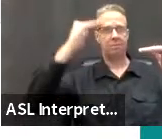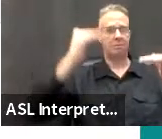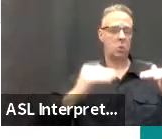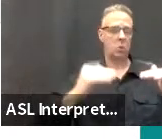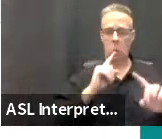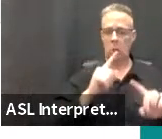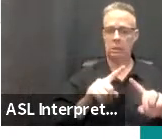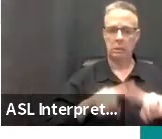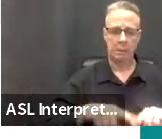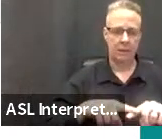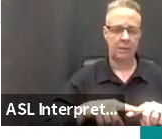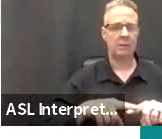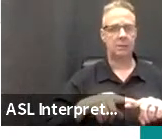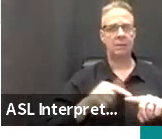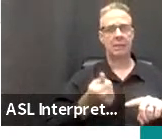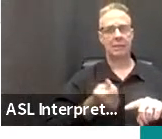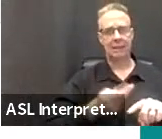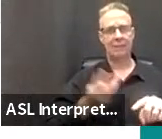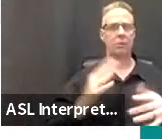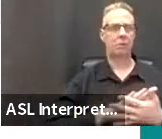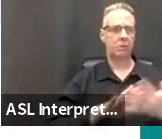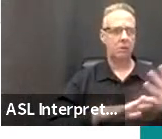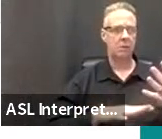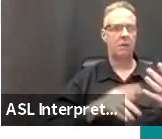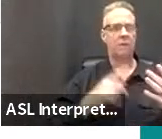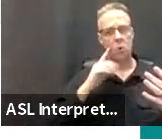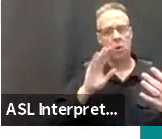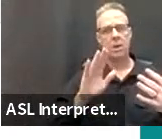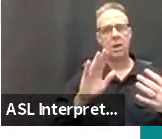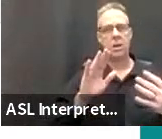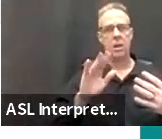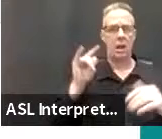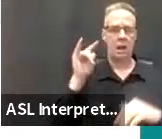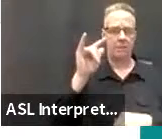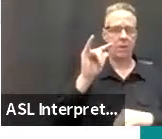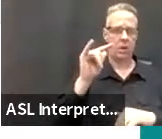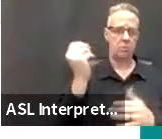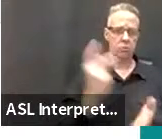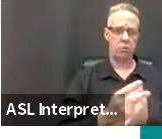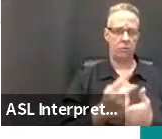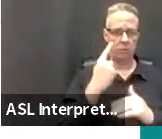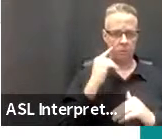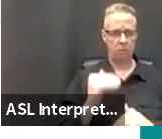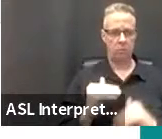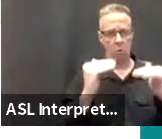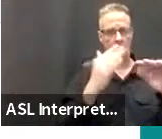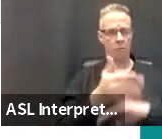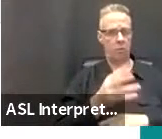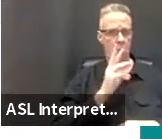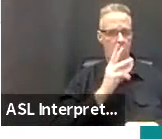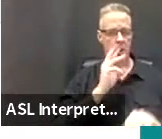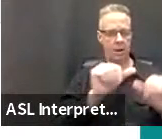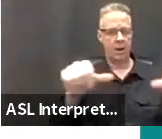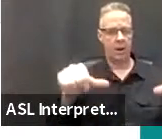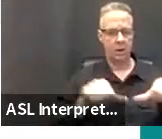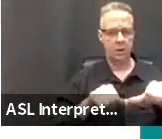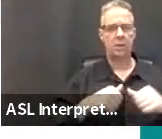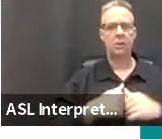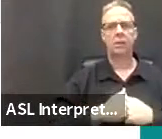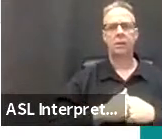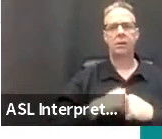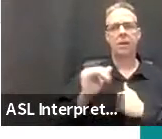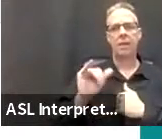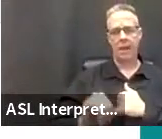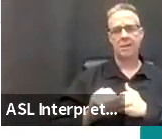dependent on the clearance, the navigation clearance over the water. That is